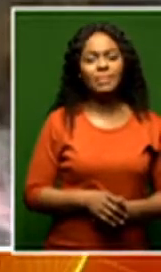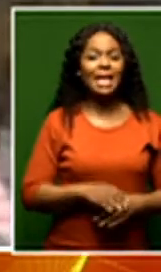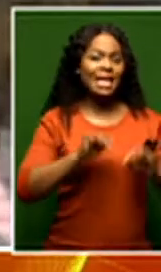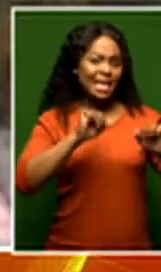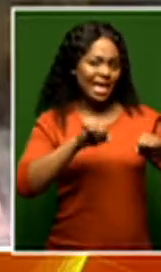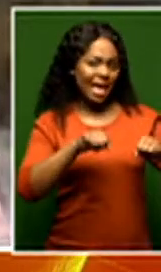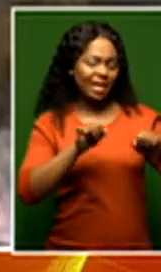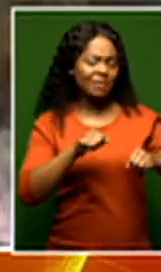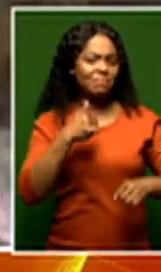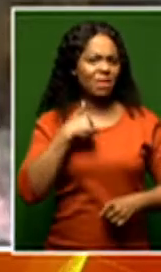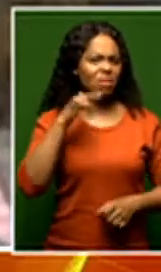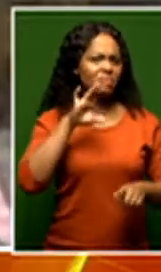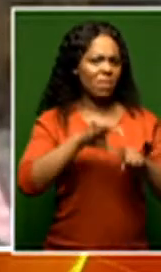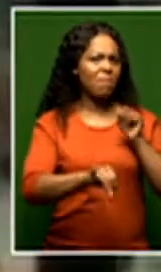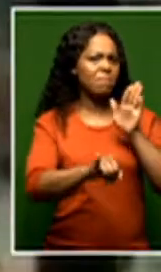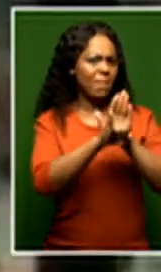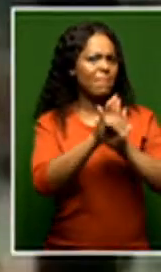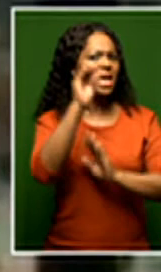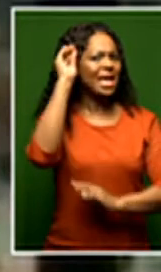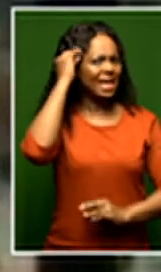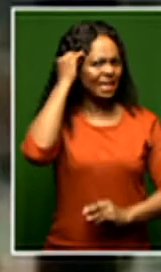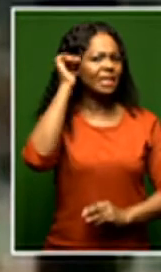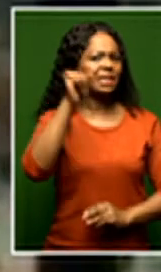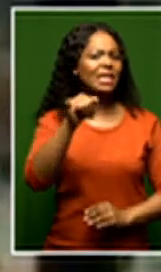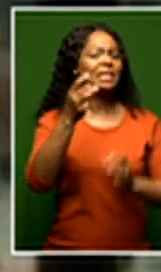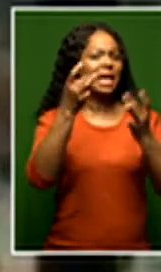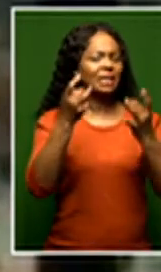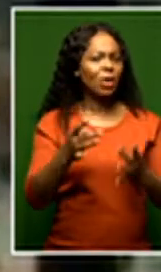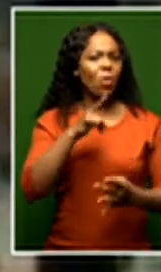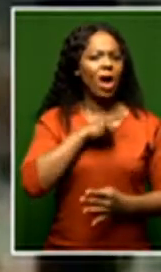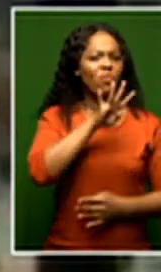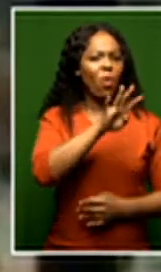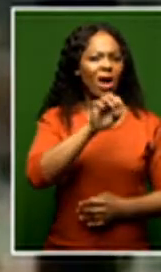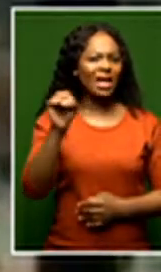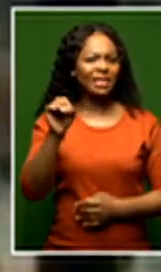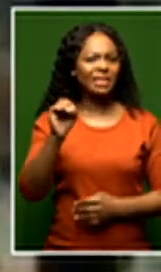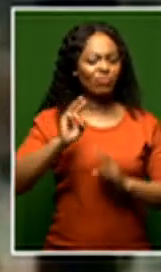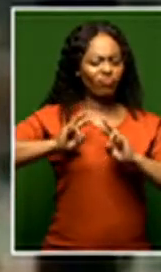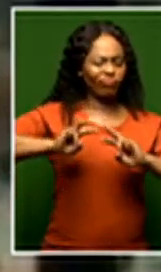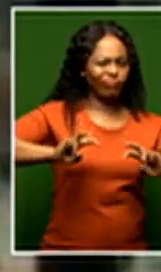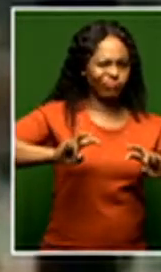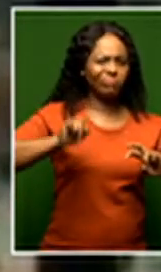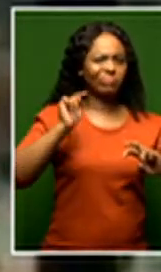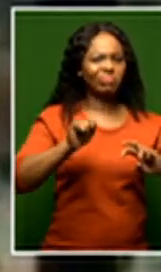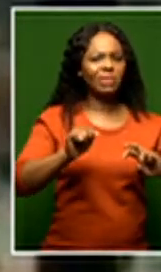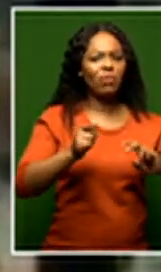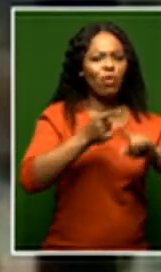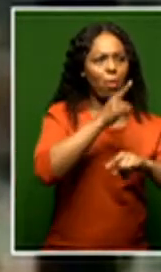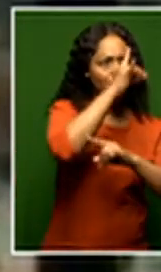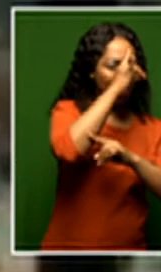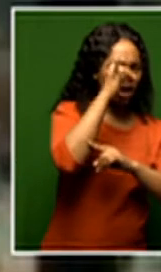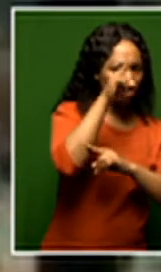Yes, I found this a very interesting statistic, and they actually looked at 400 studies during the period of March to